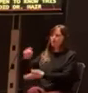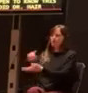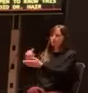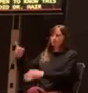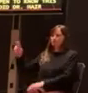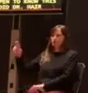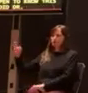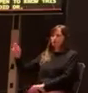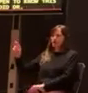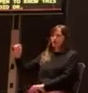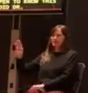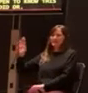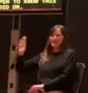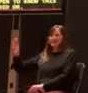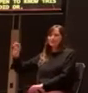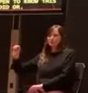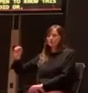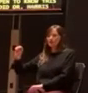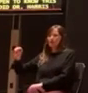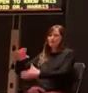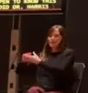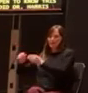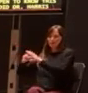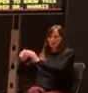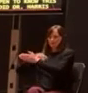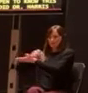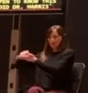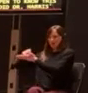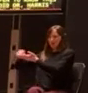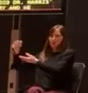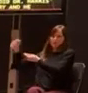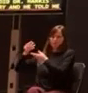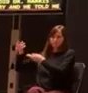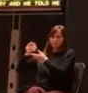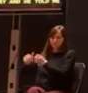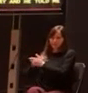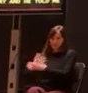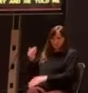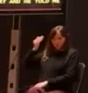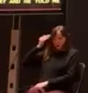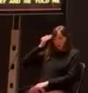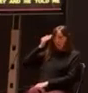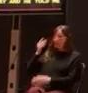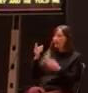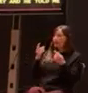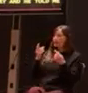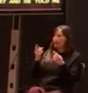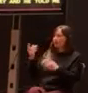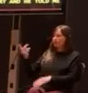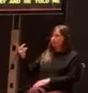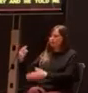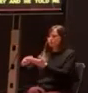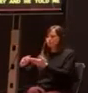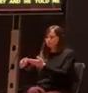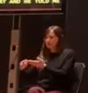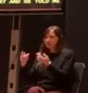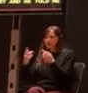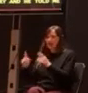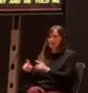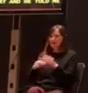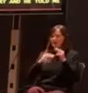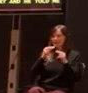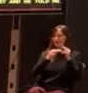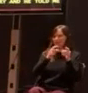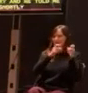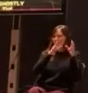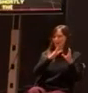this. Very shortly thereafter, the building manager came to the home and offered him